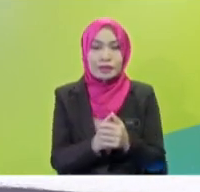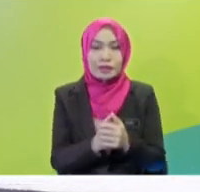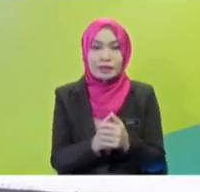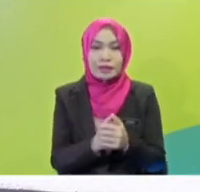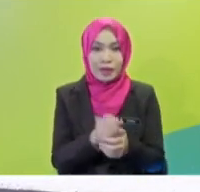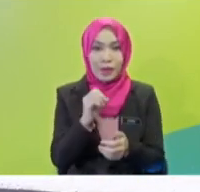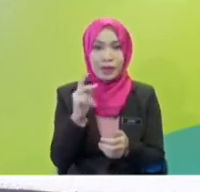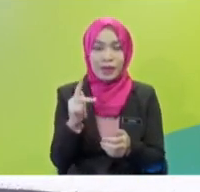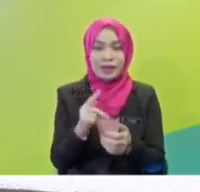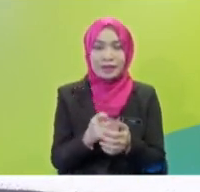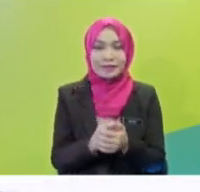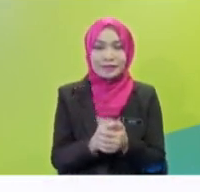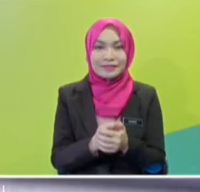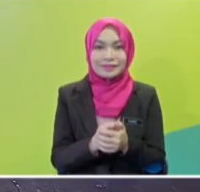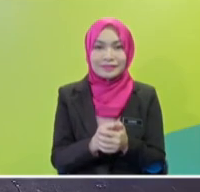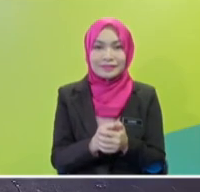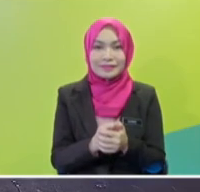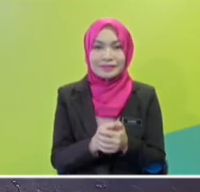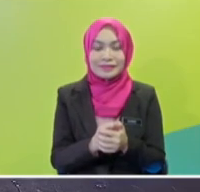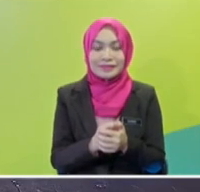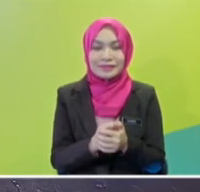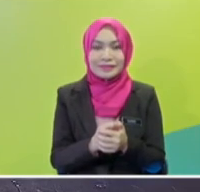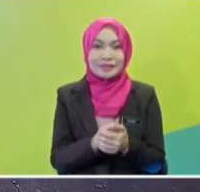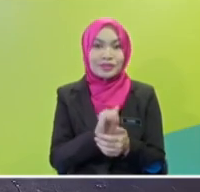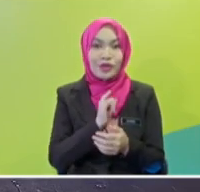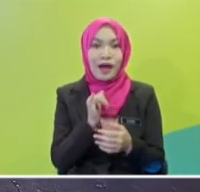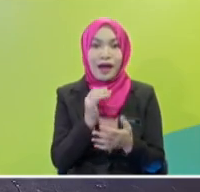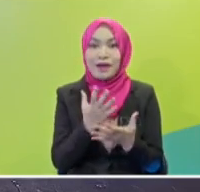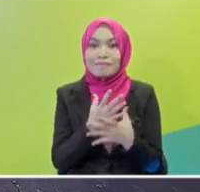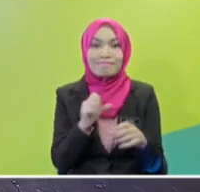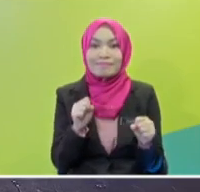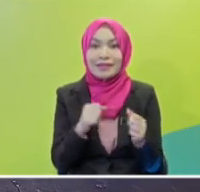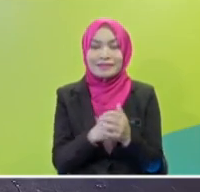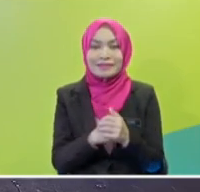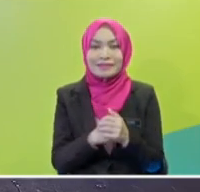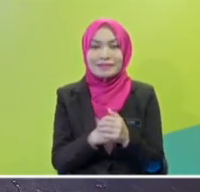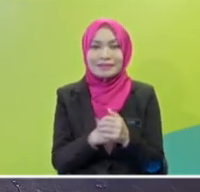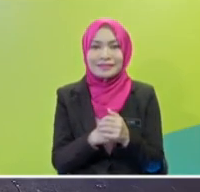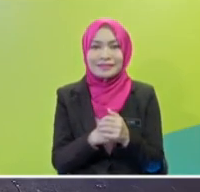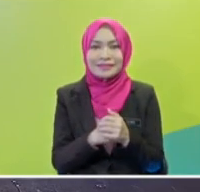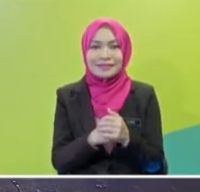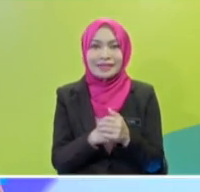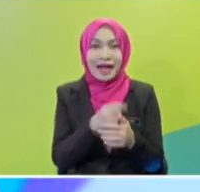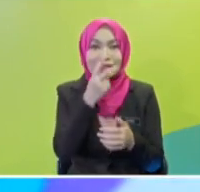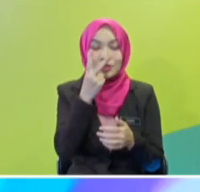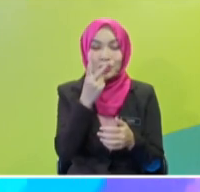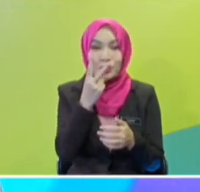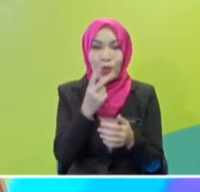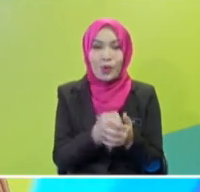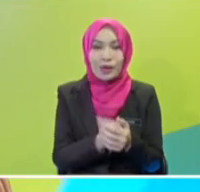Okay. Okay. So are something you done? Like this. Now it looks more like a dress. Yes. Okay,